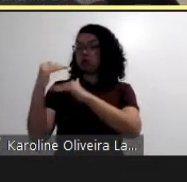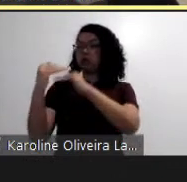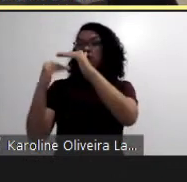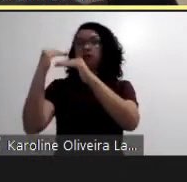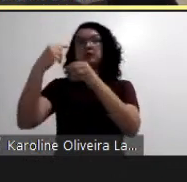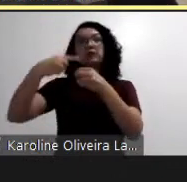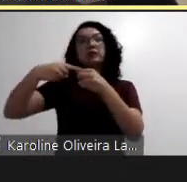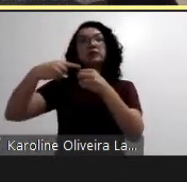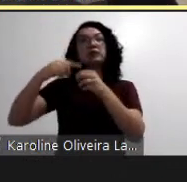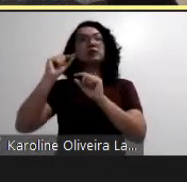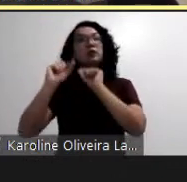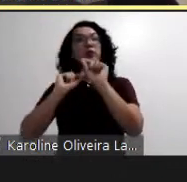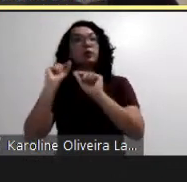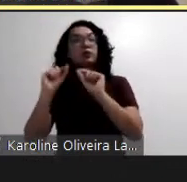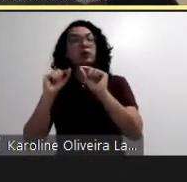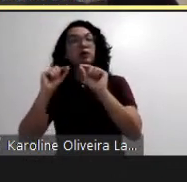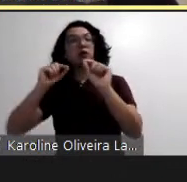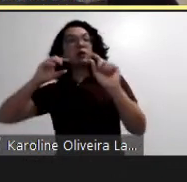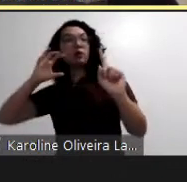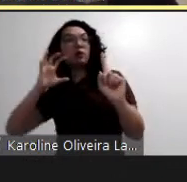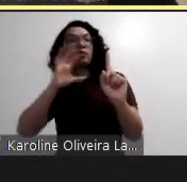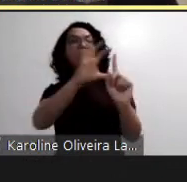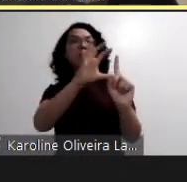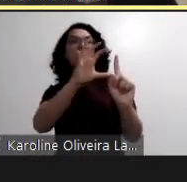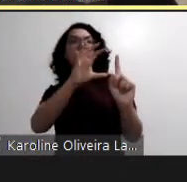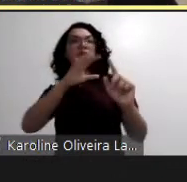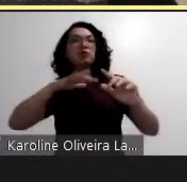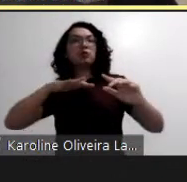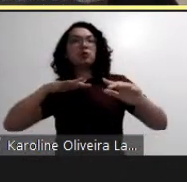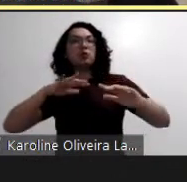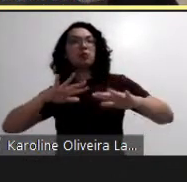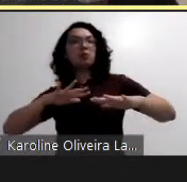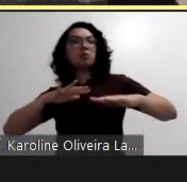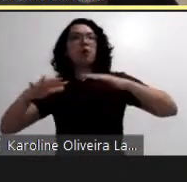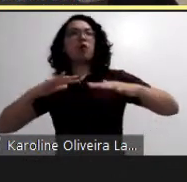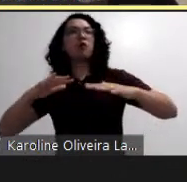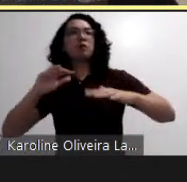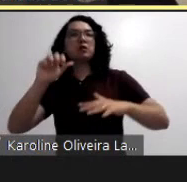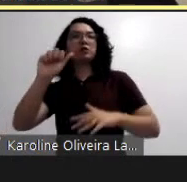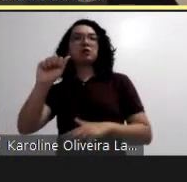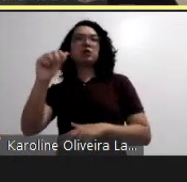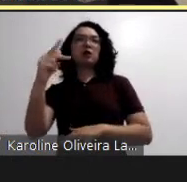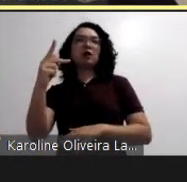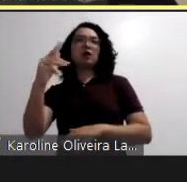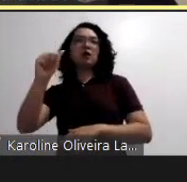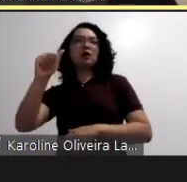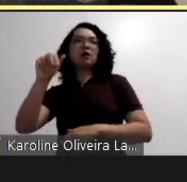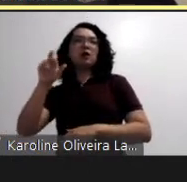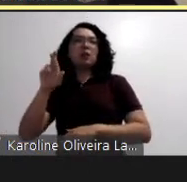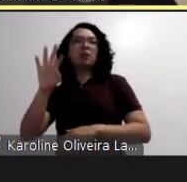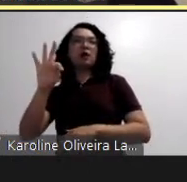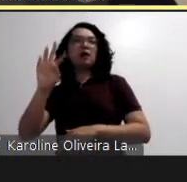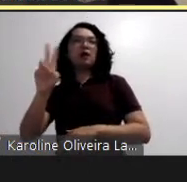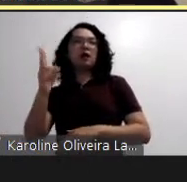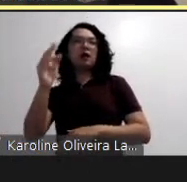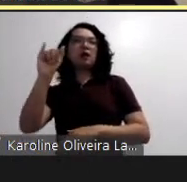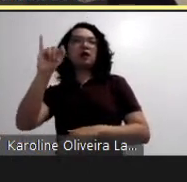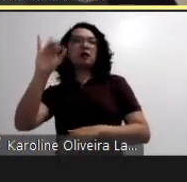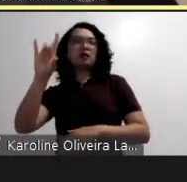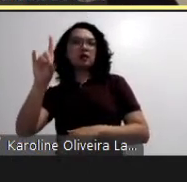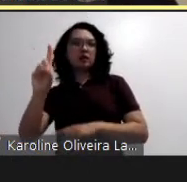And apartheid eventually was inherently a spatial expression of their